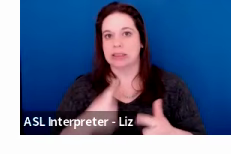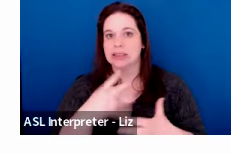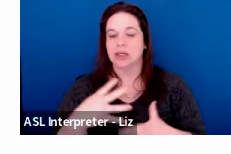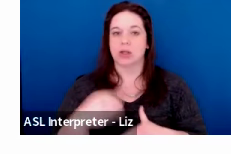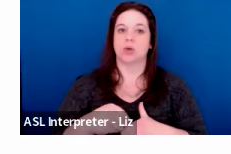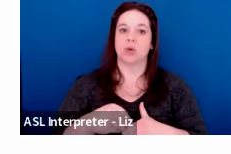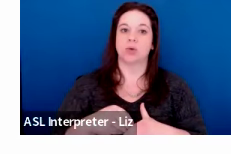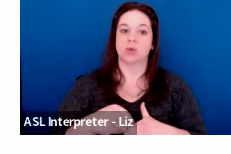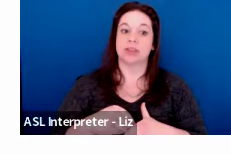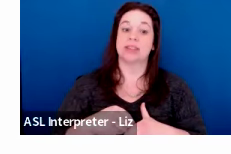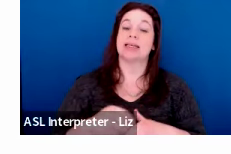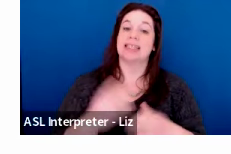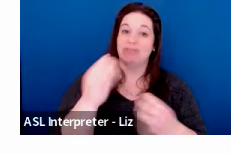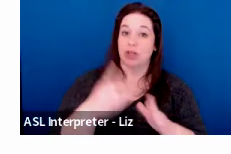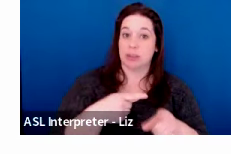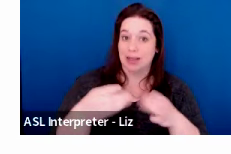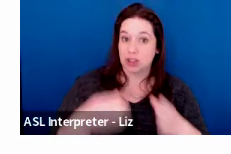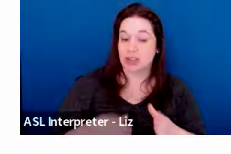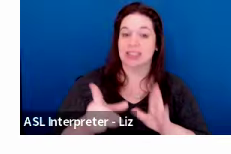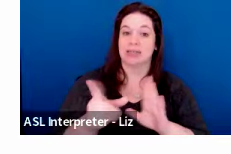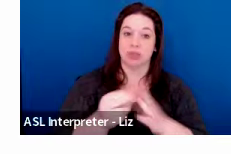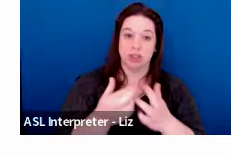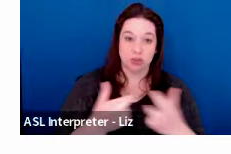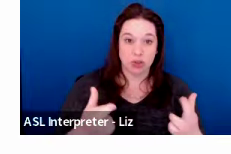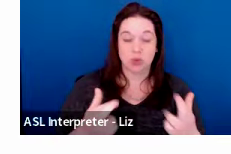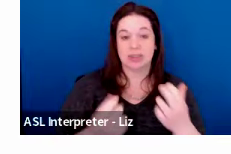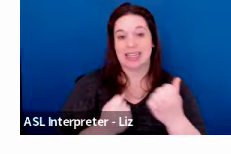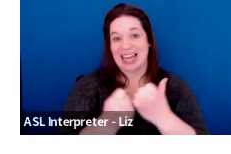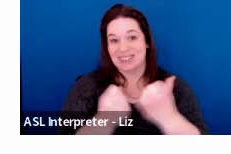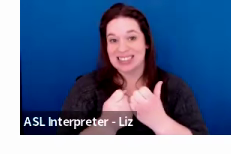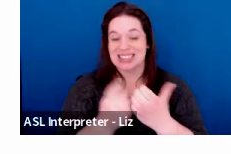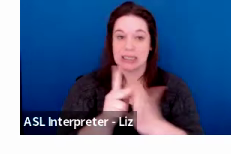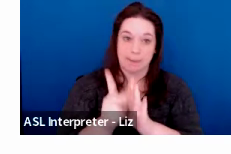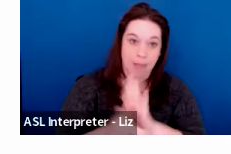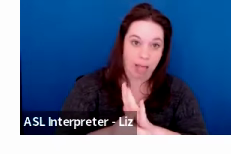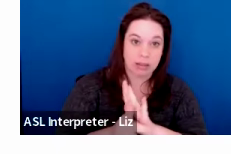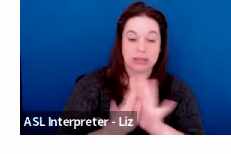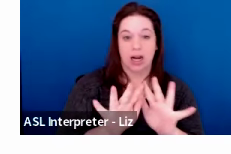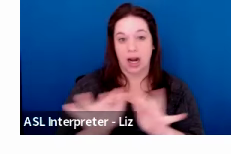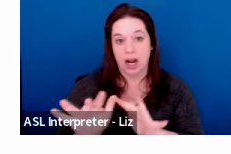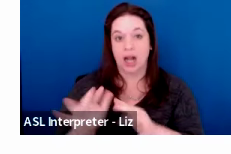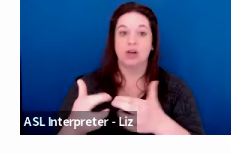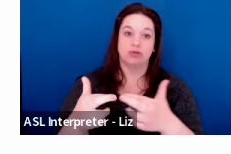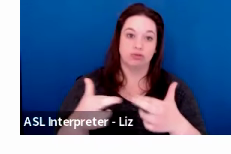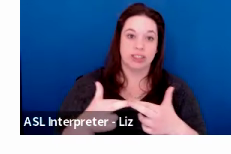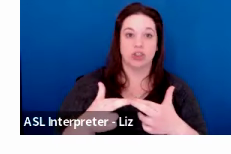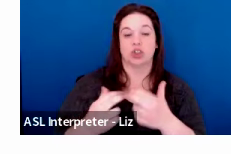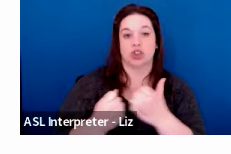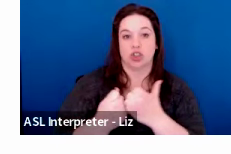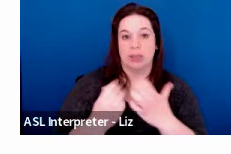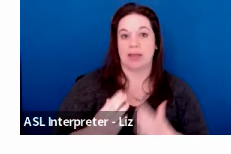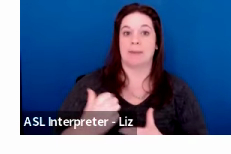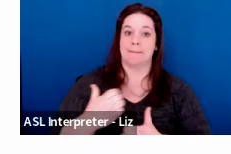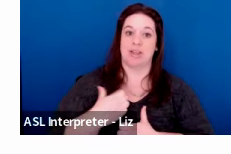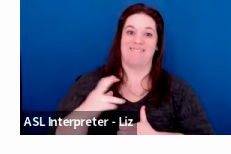includes information specialists, printed resources, advocacy and policy, regional champions, military and